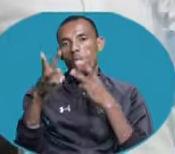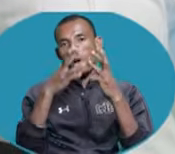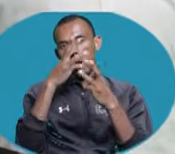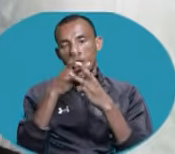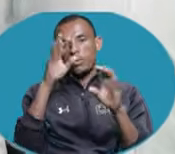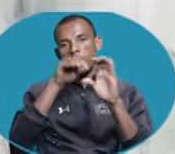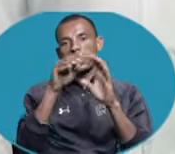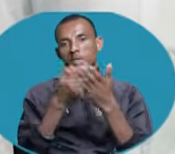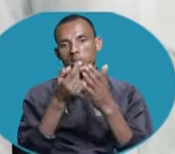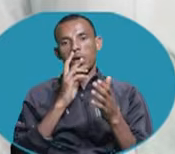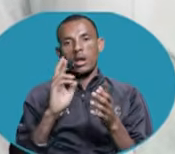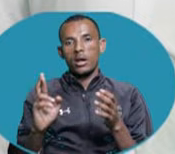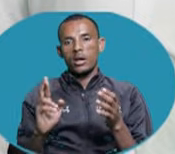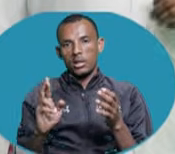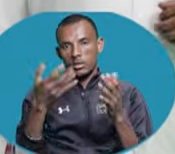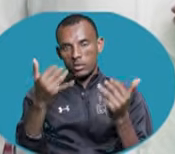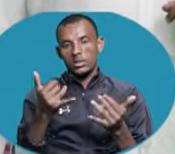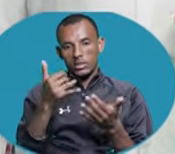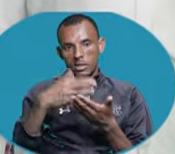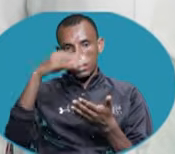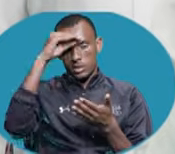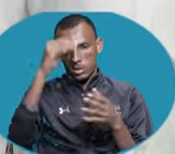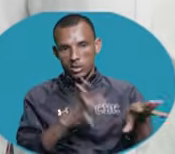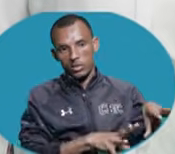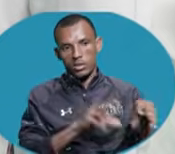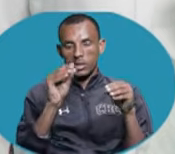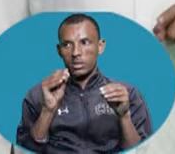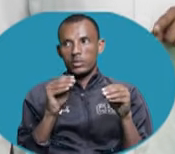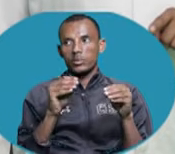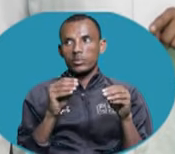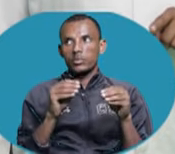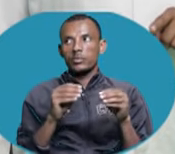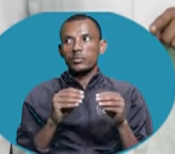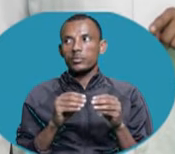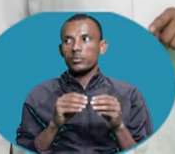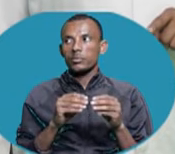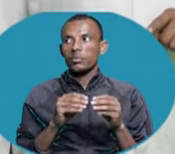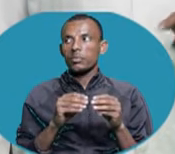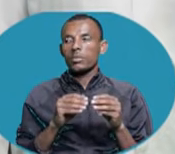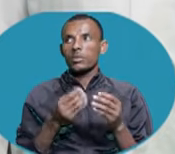at last, what are the fundamental causes of the war?